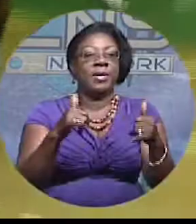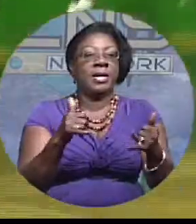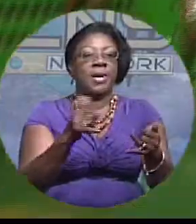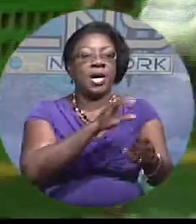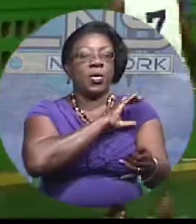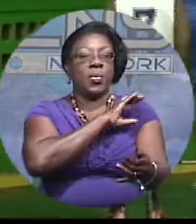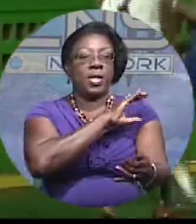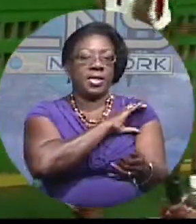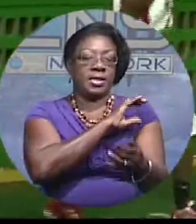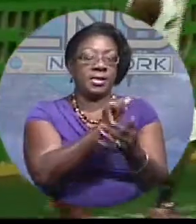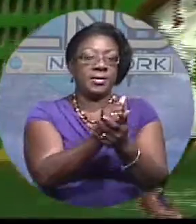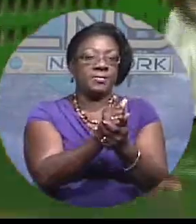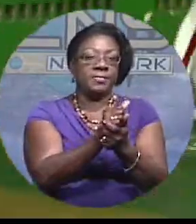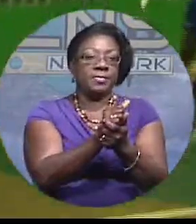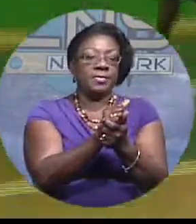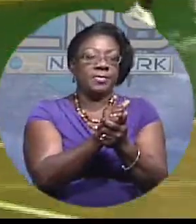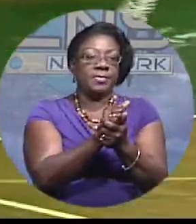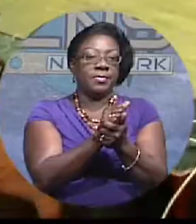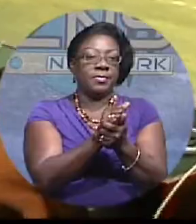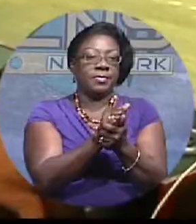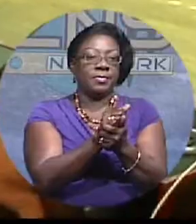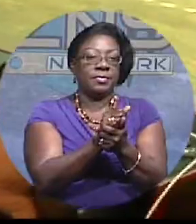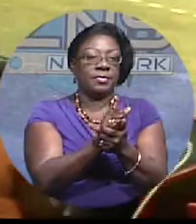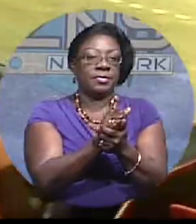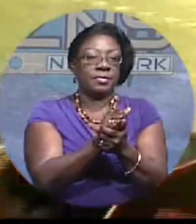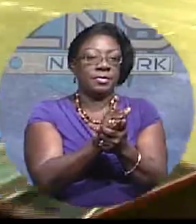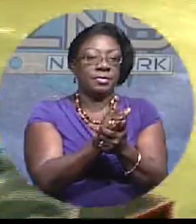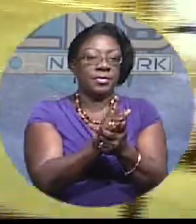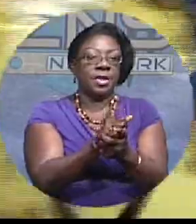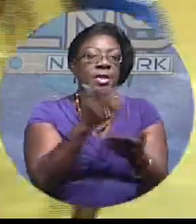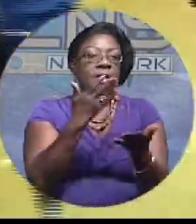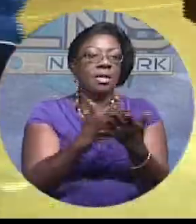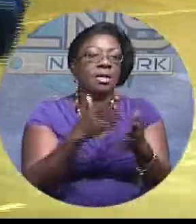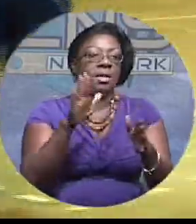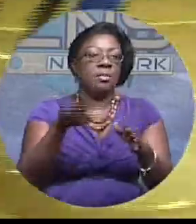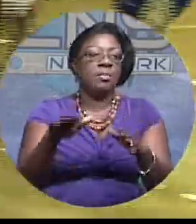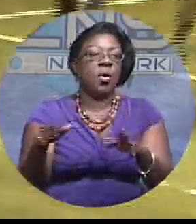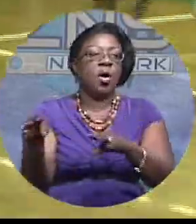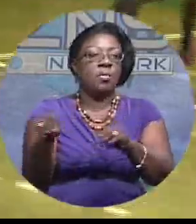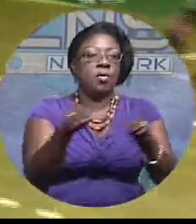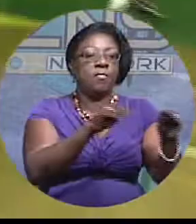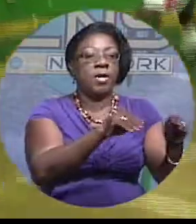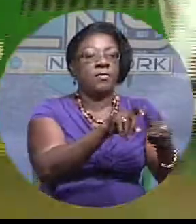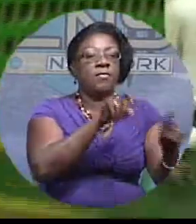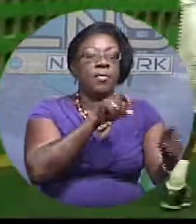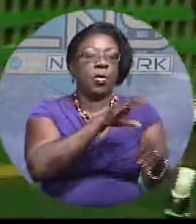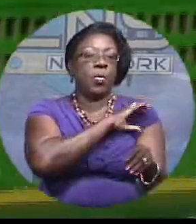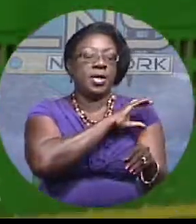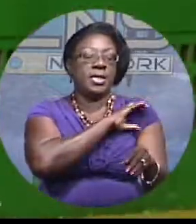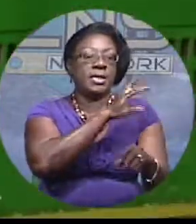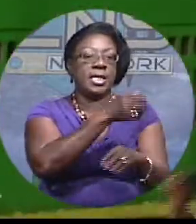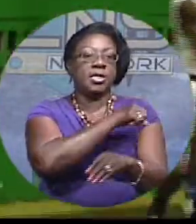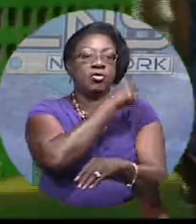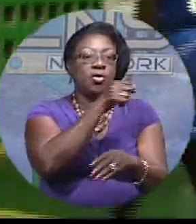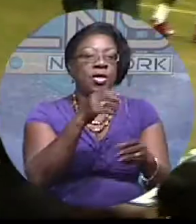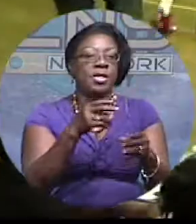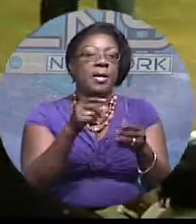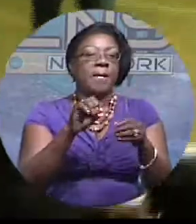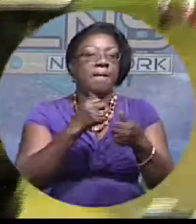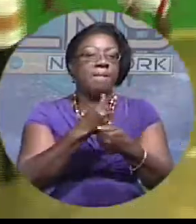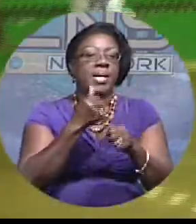Roll finds Dion McPhee for the deuce. Good ball movement here from the Police, and Strawn scores 2